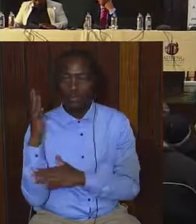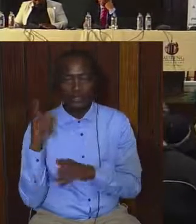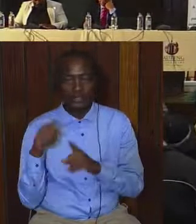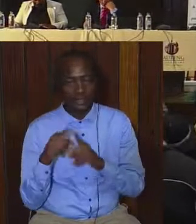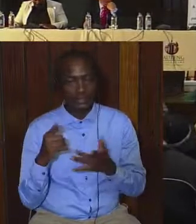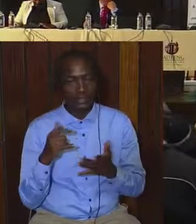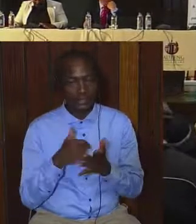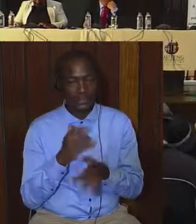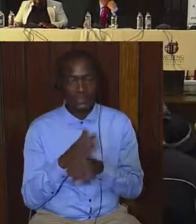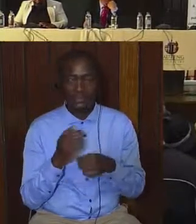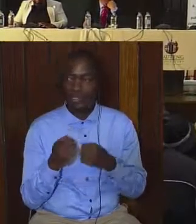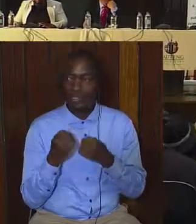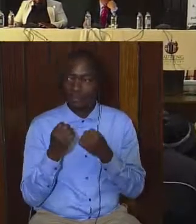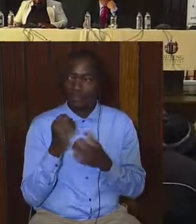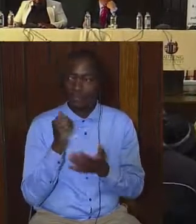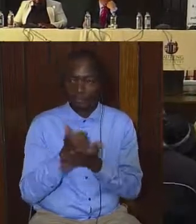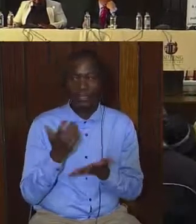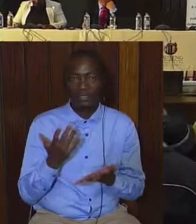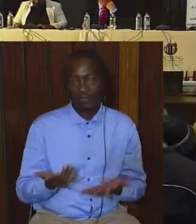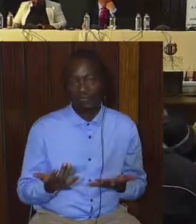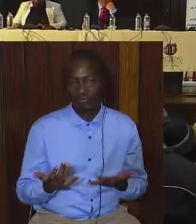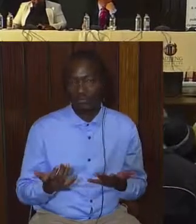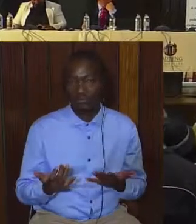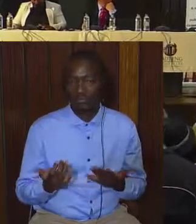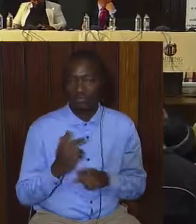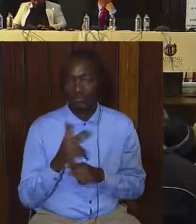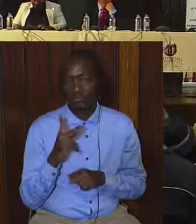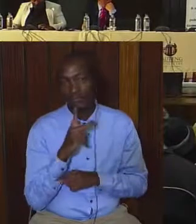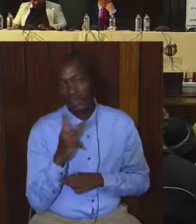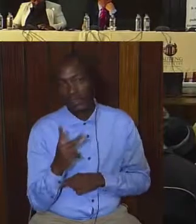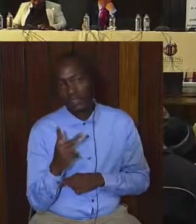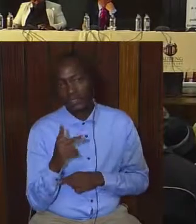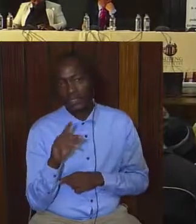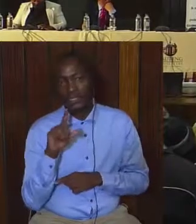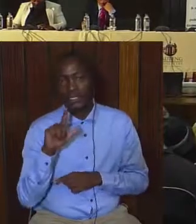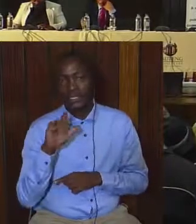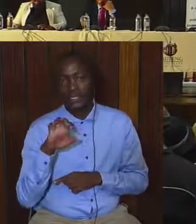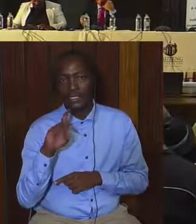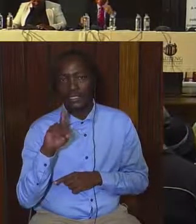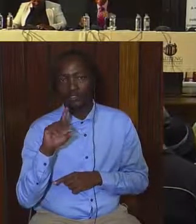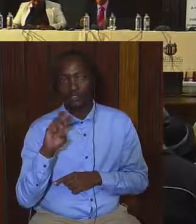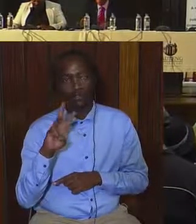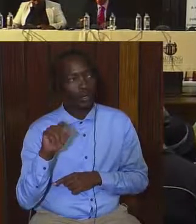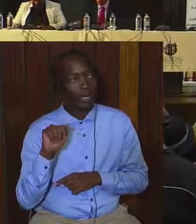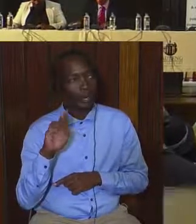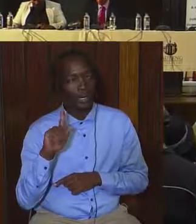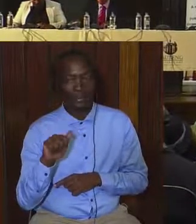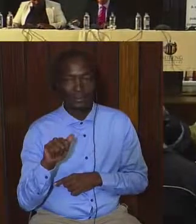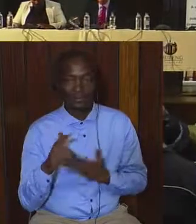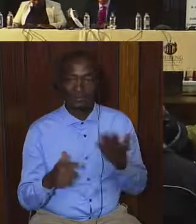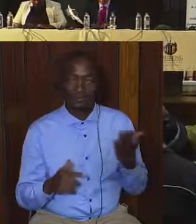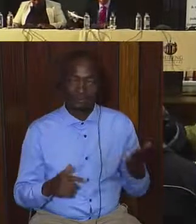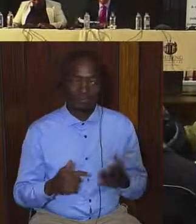presentation that's just been made? I see Member Ledwaba. I'll take your hand first. Member Ledwaba.